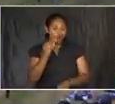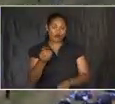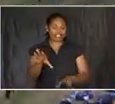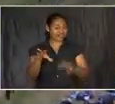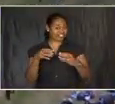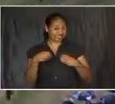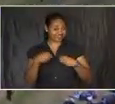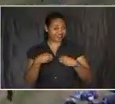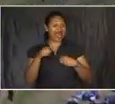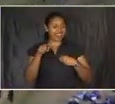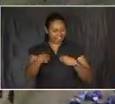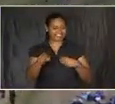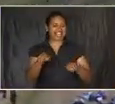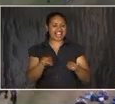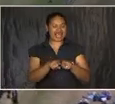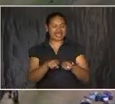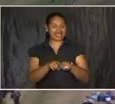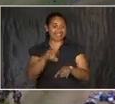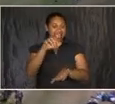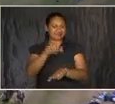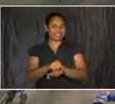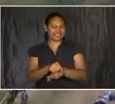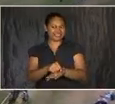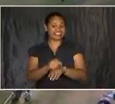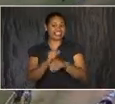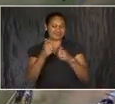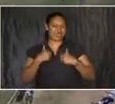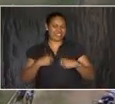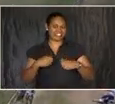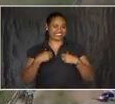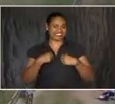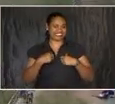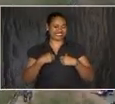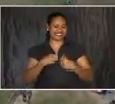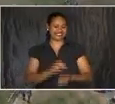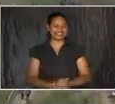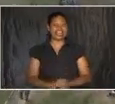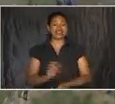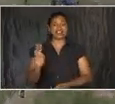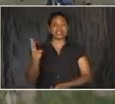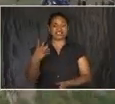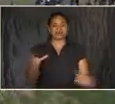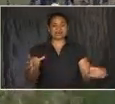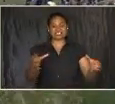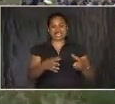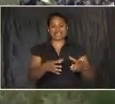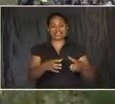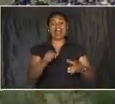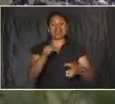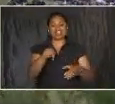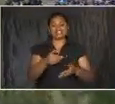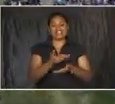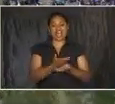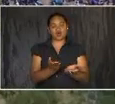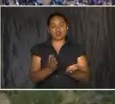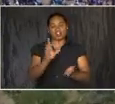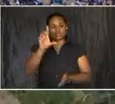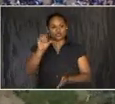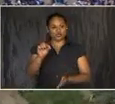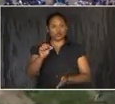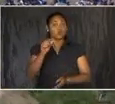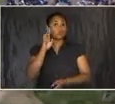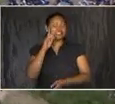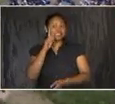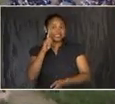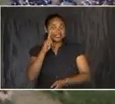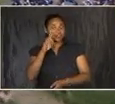pakarau merangai macita ka sa taka betau tu yani na lewe ni katulu ni matai balu na kena tubo ni bengarabi enta pakan dina taka